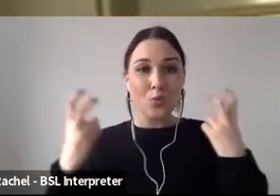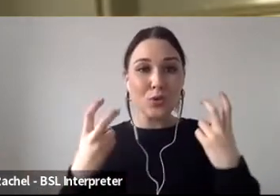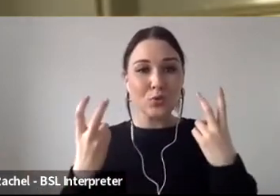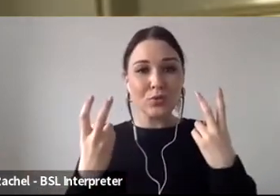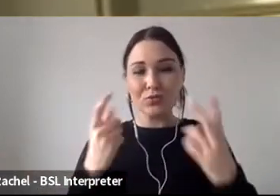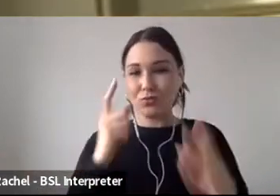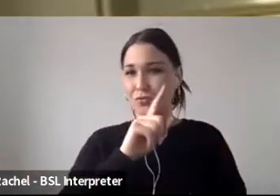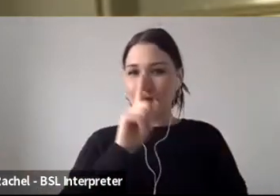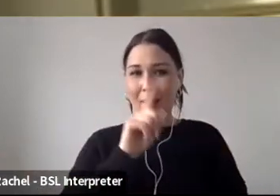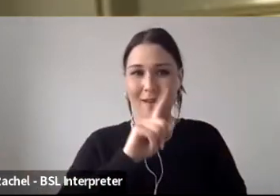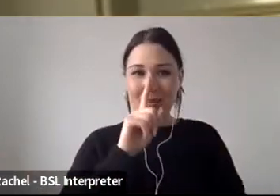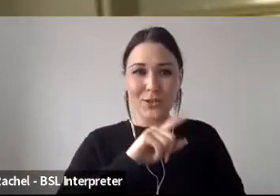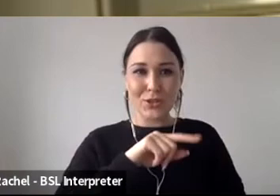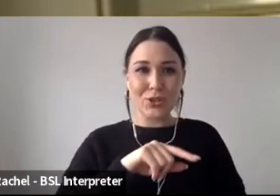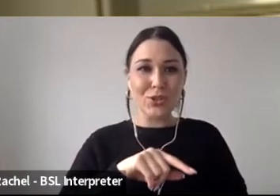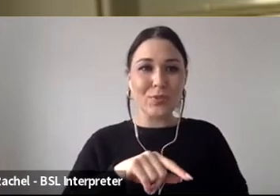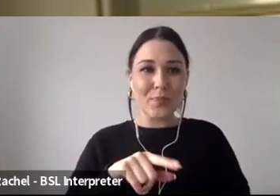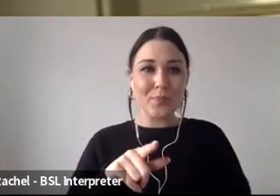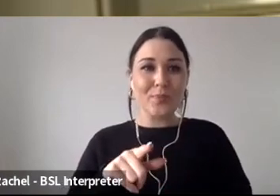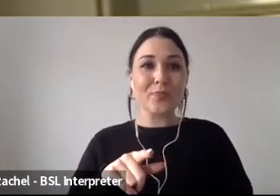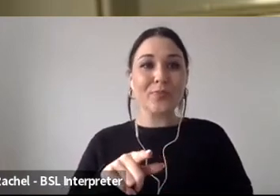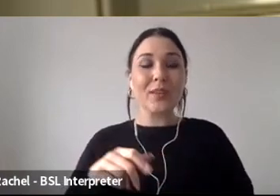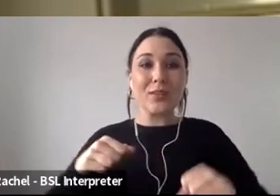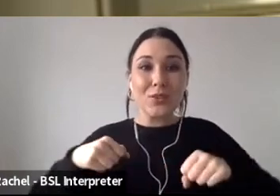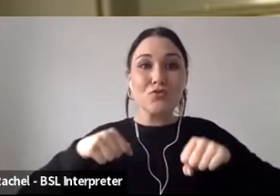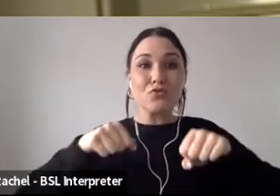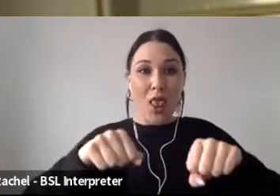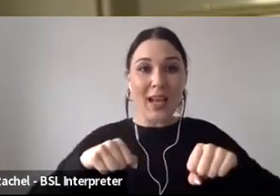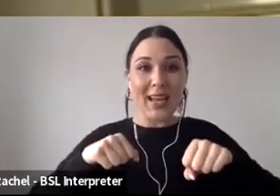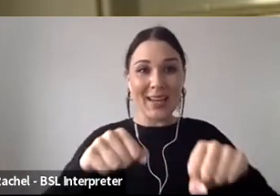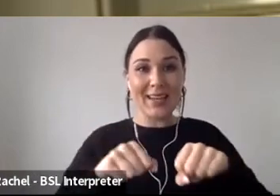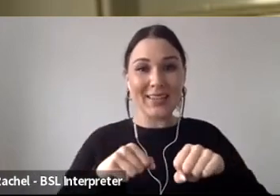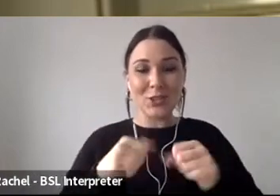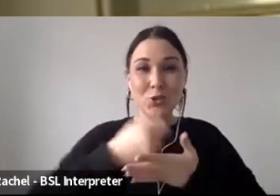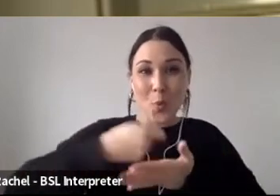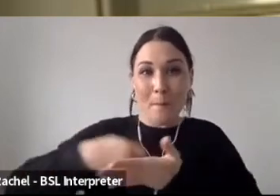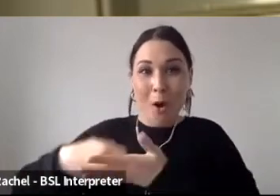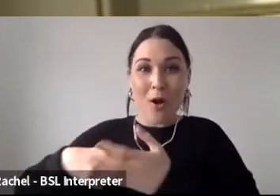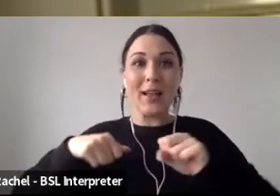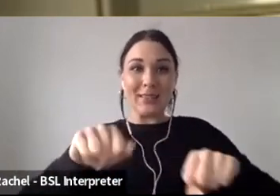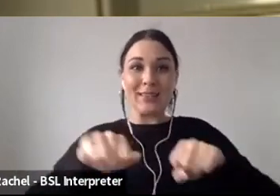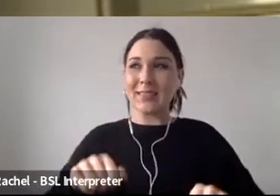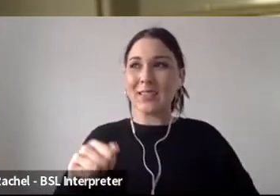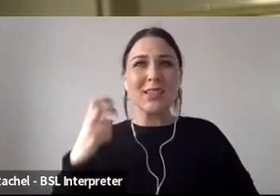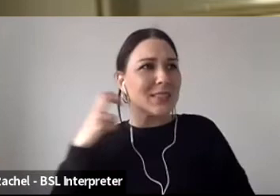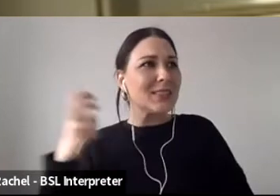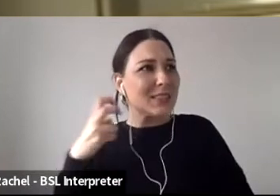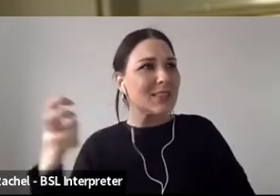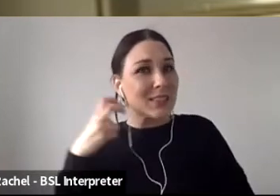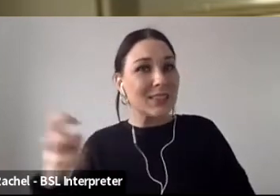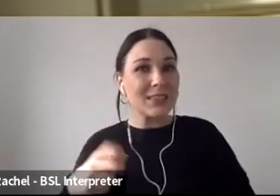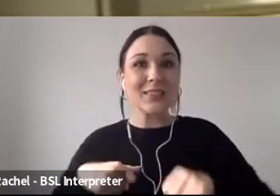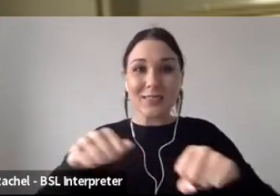the tweaking trolley in the supermarket. I thought that was fascinating.